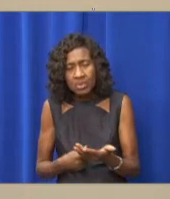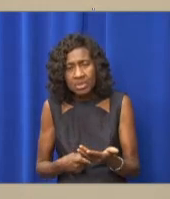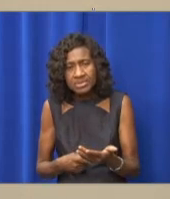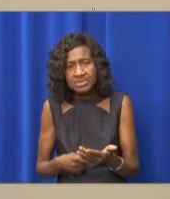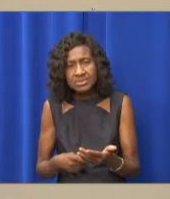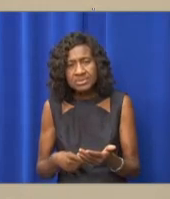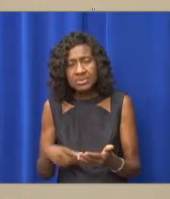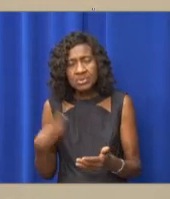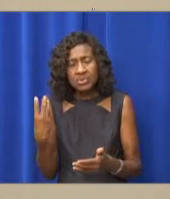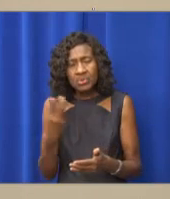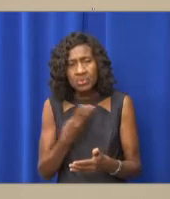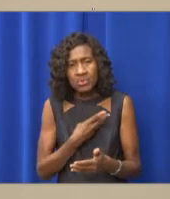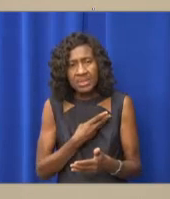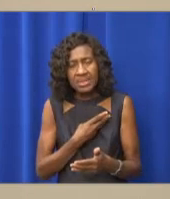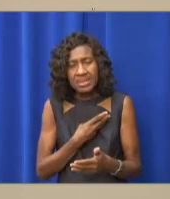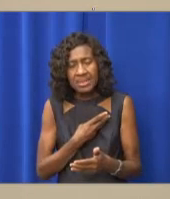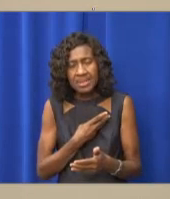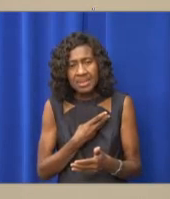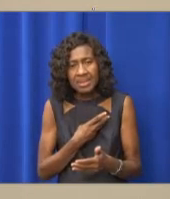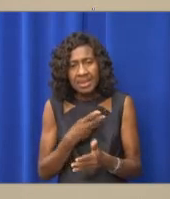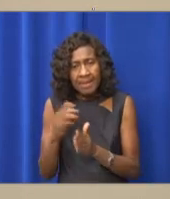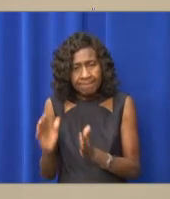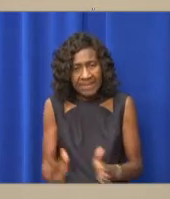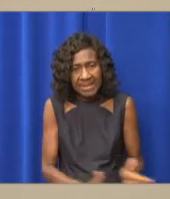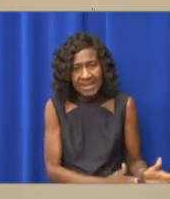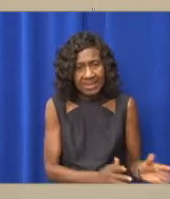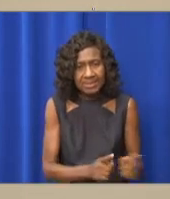take as we go forward.